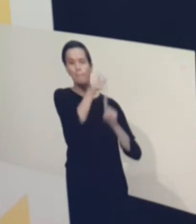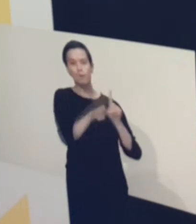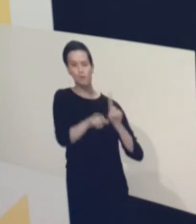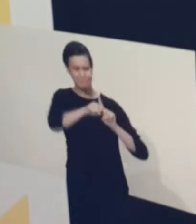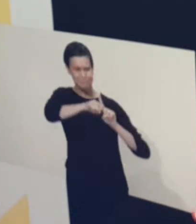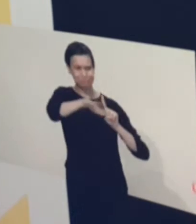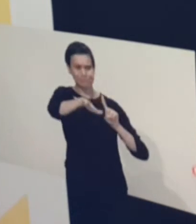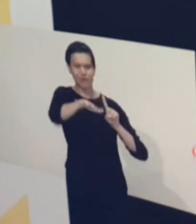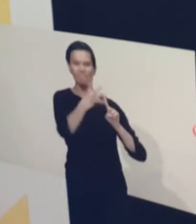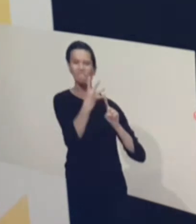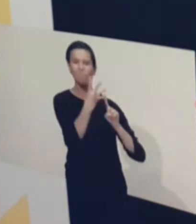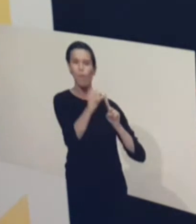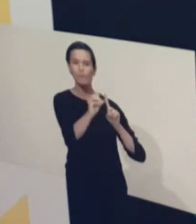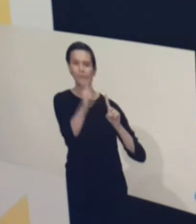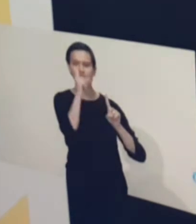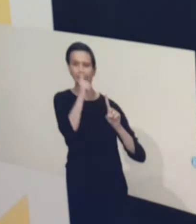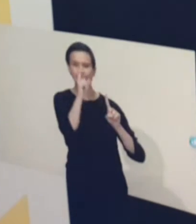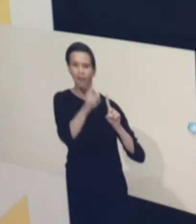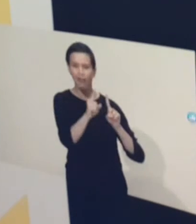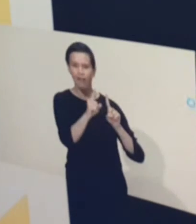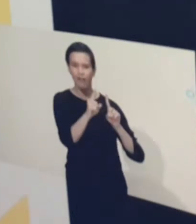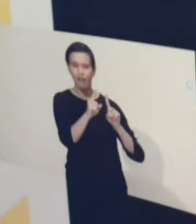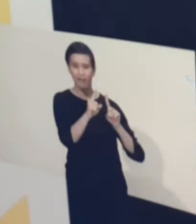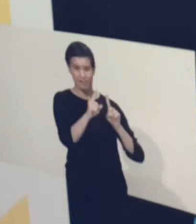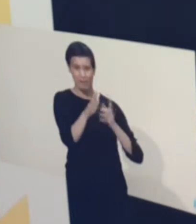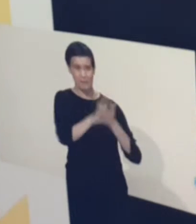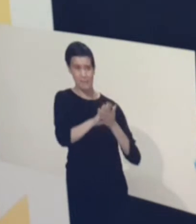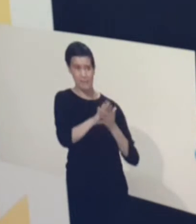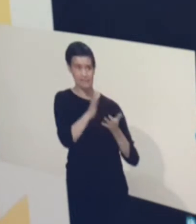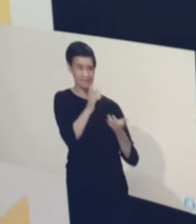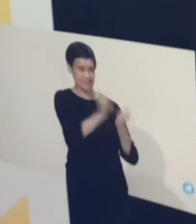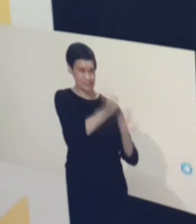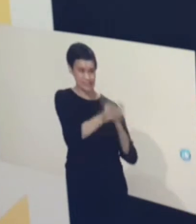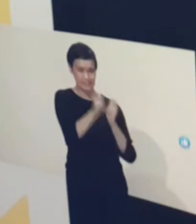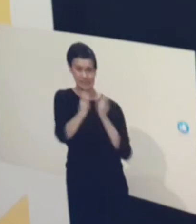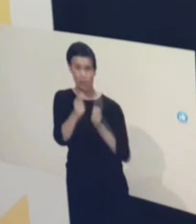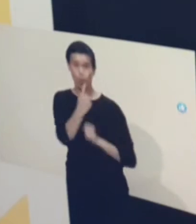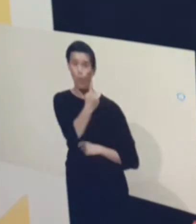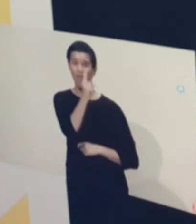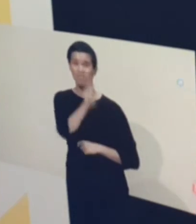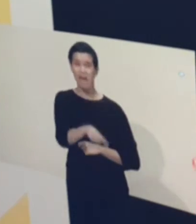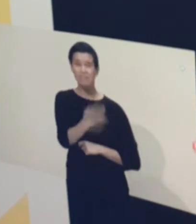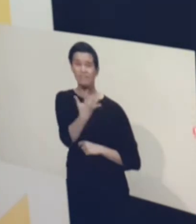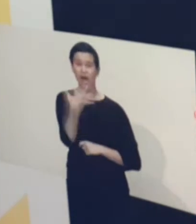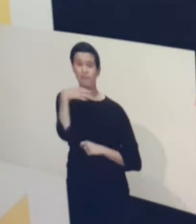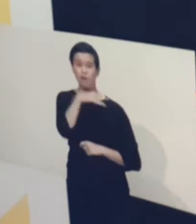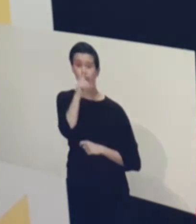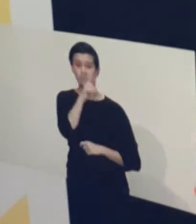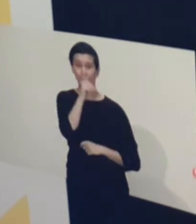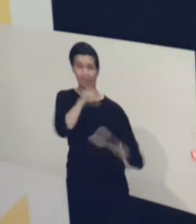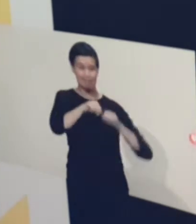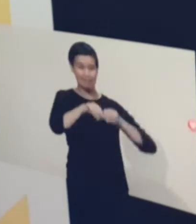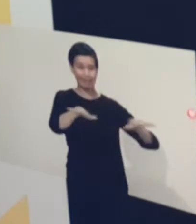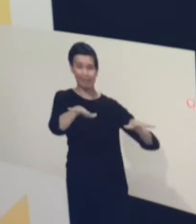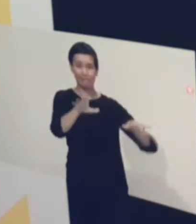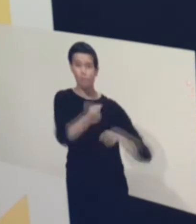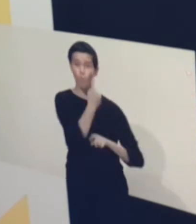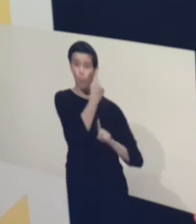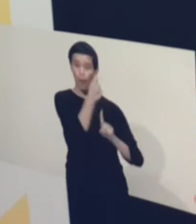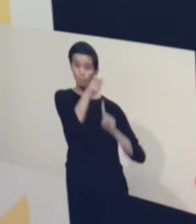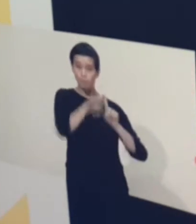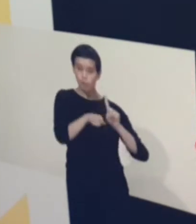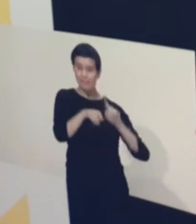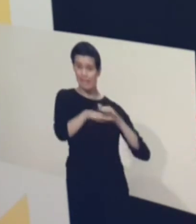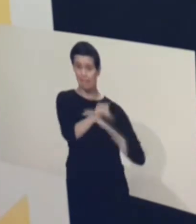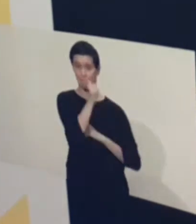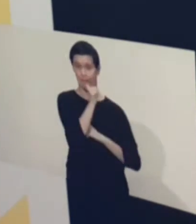40 people and caused 1,500 tests. While we have put in place measures and expectations to make all